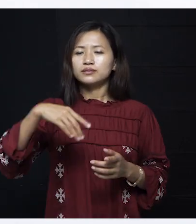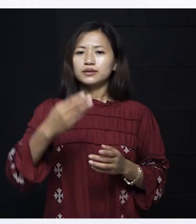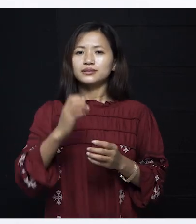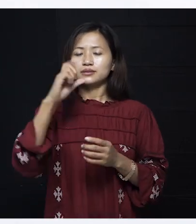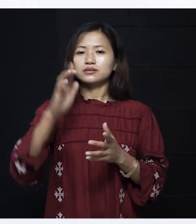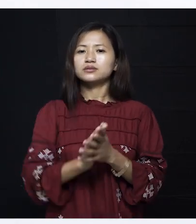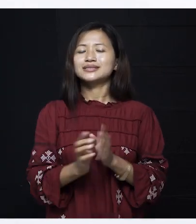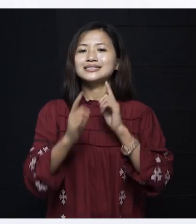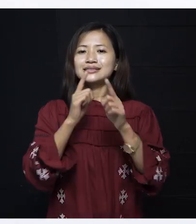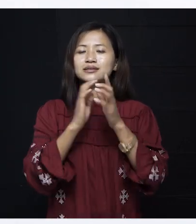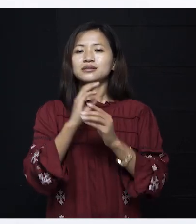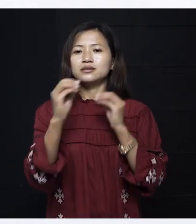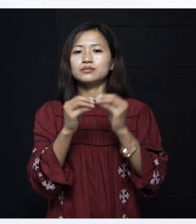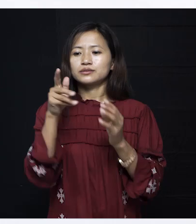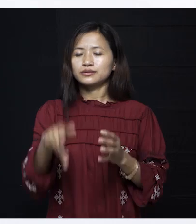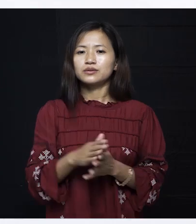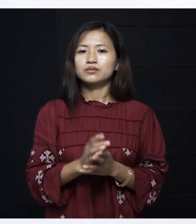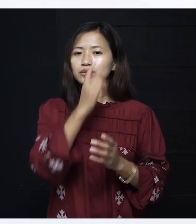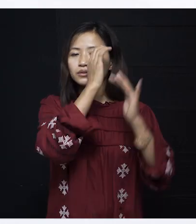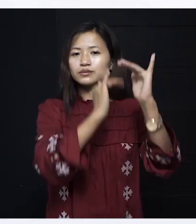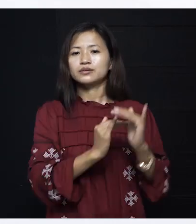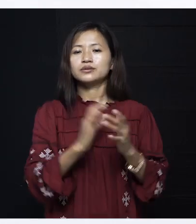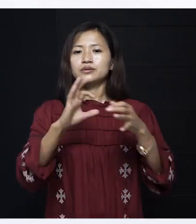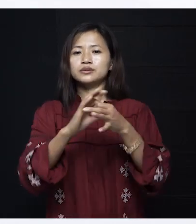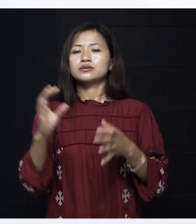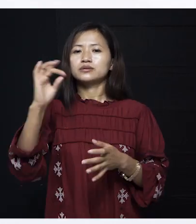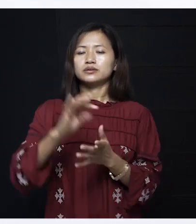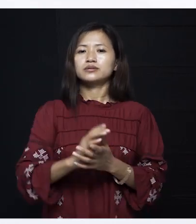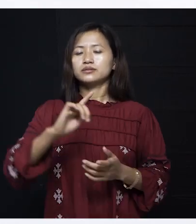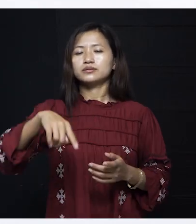session, we will be discussing about that. So I hope you will join